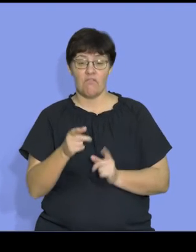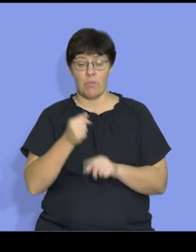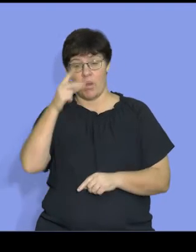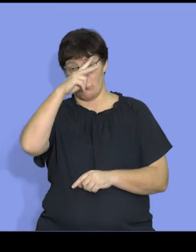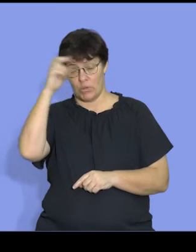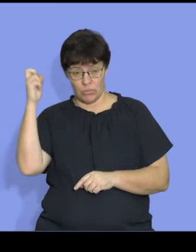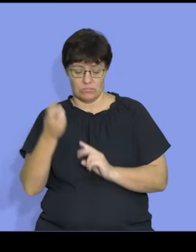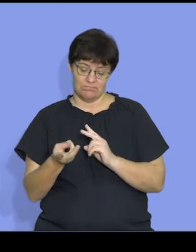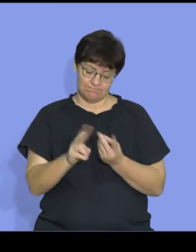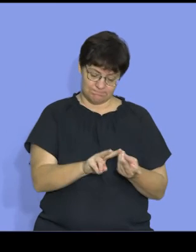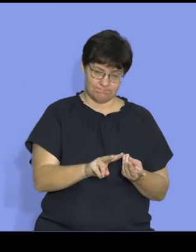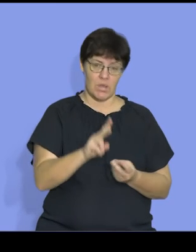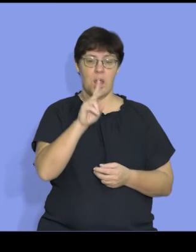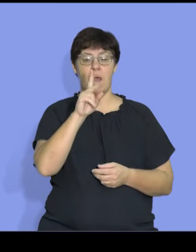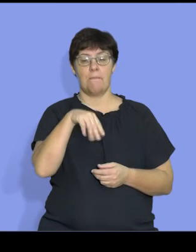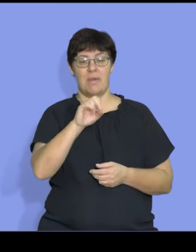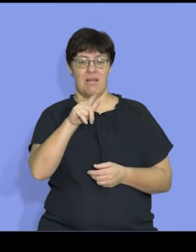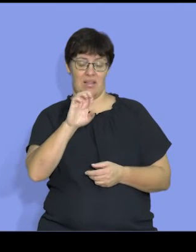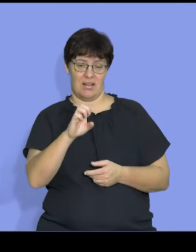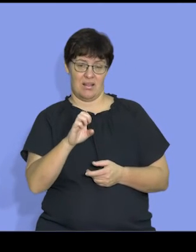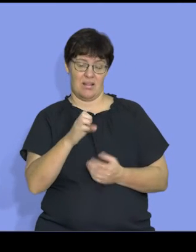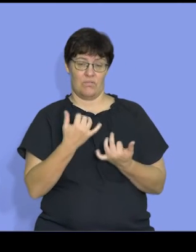pale green. And then the follow-up question says,